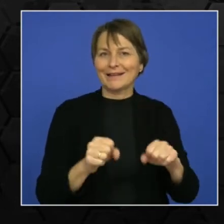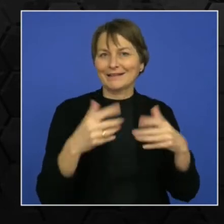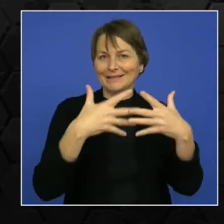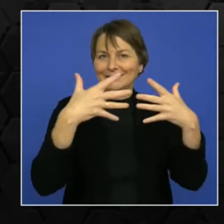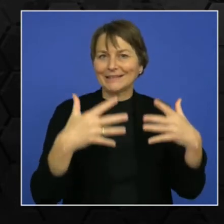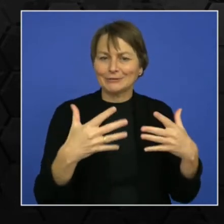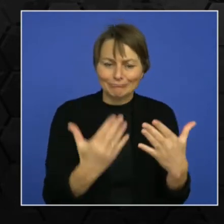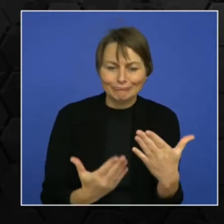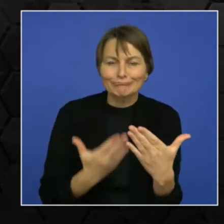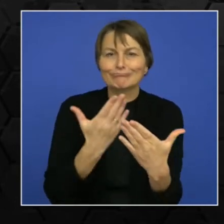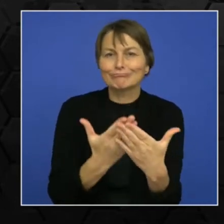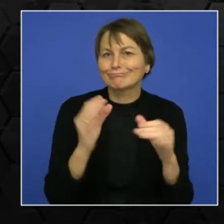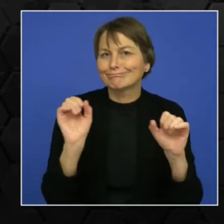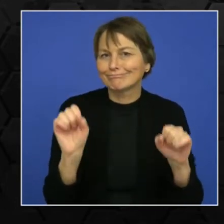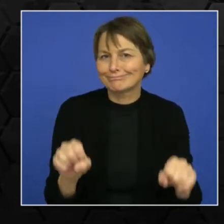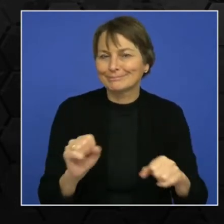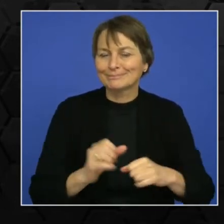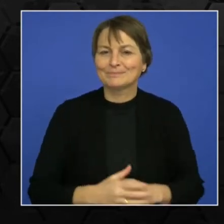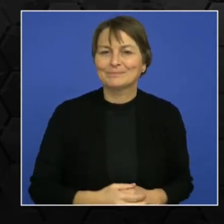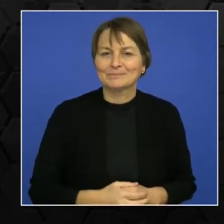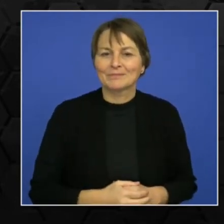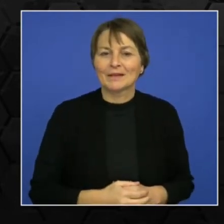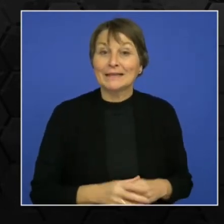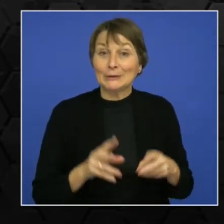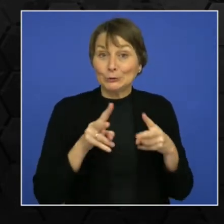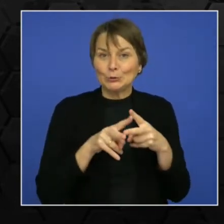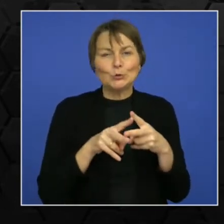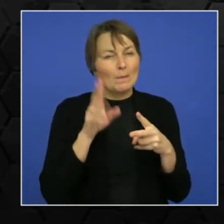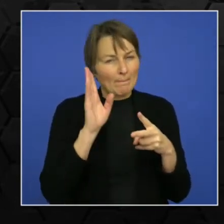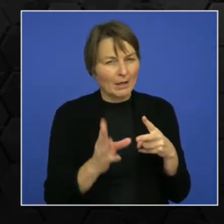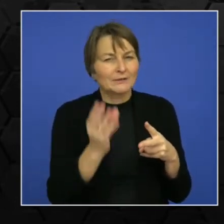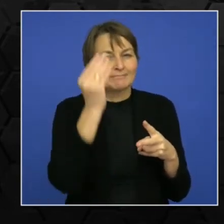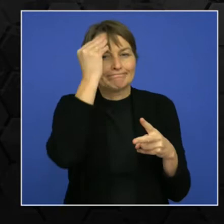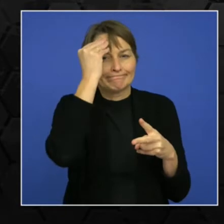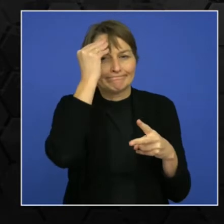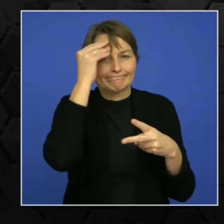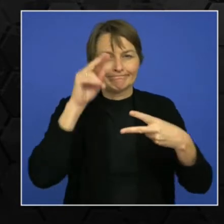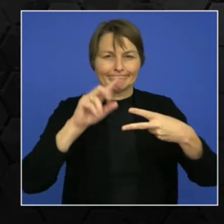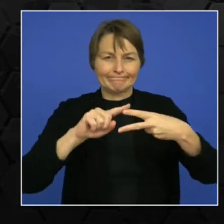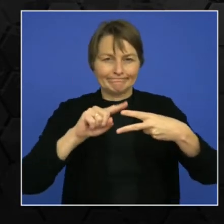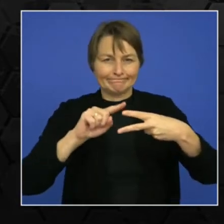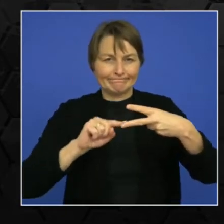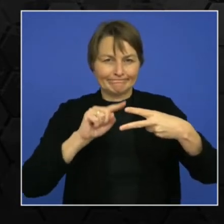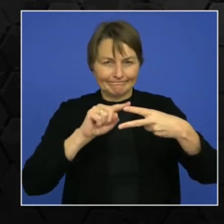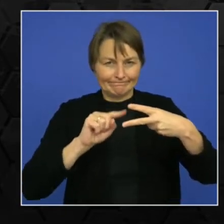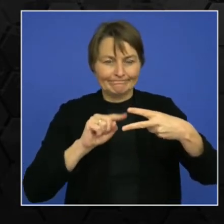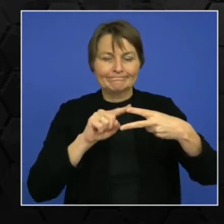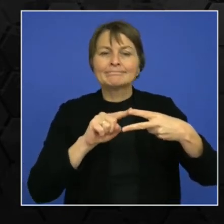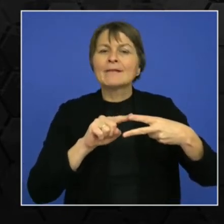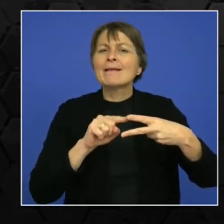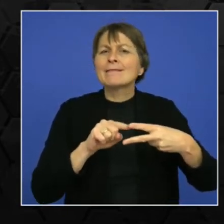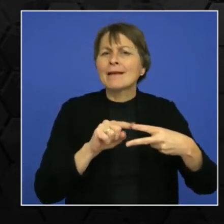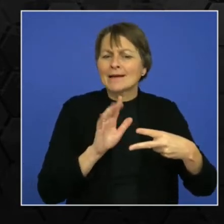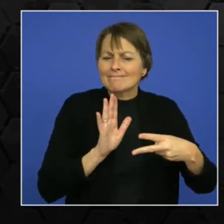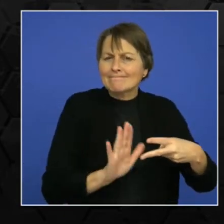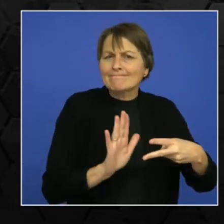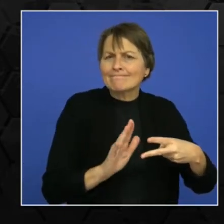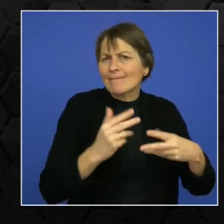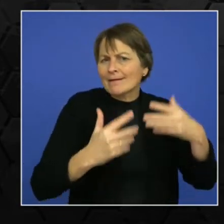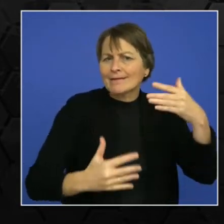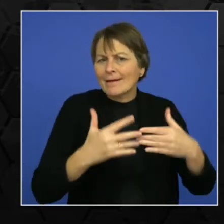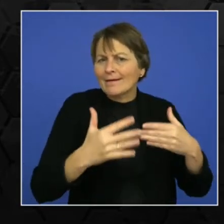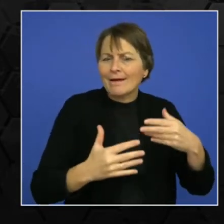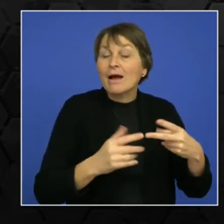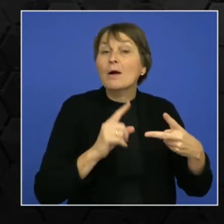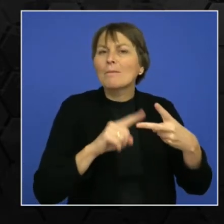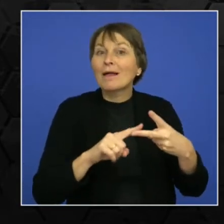recommendation system, like these are the two things that we have to consider, which is like understanding the data characteristics and also data cleaning. So like when